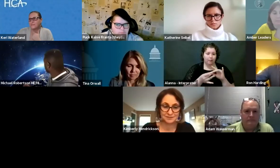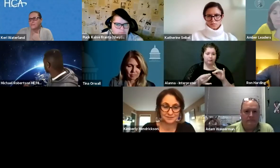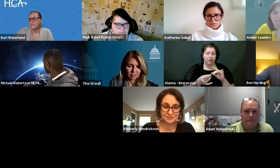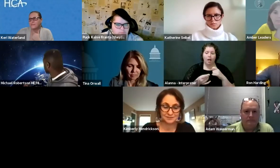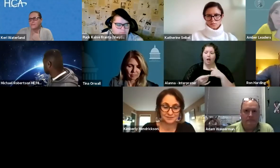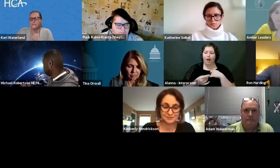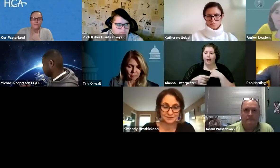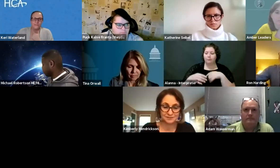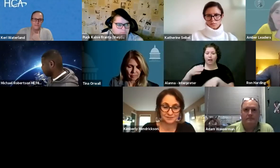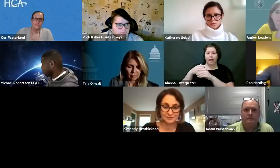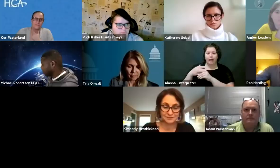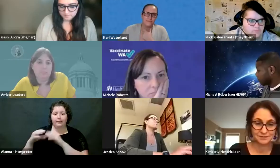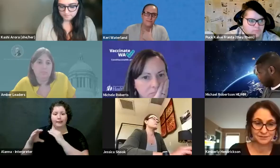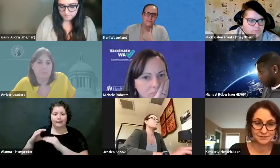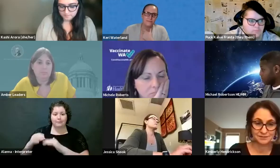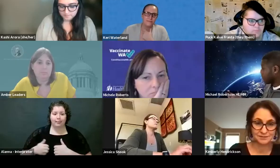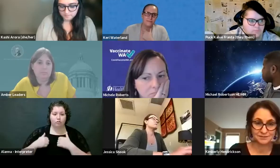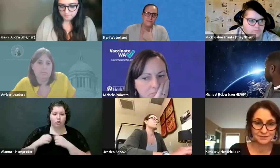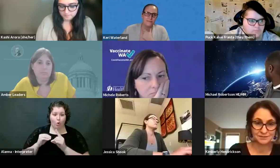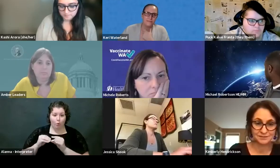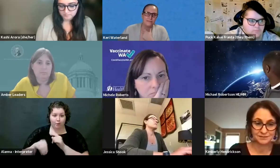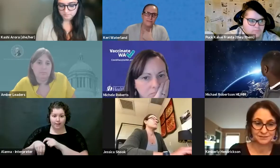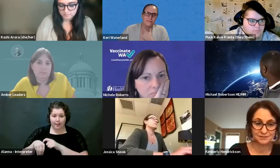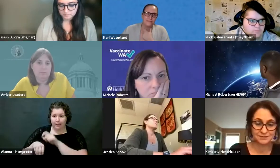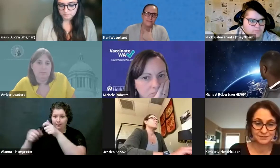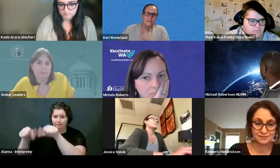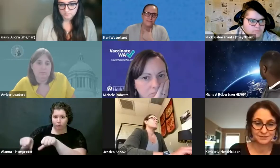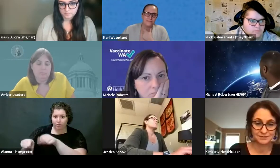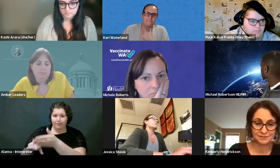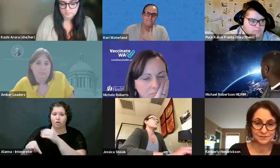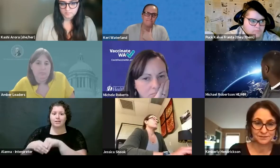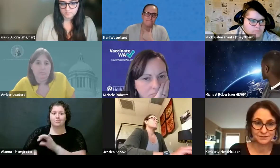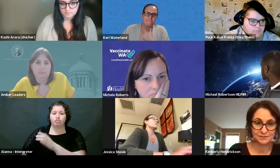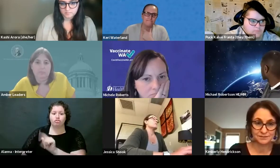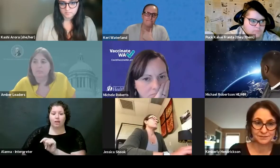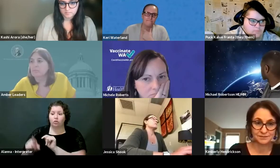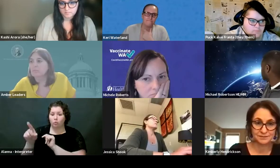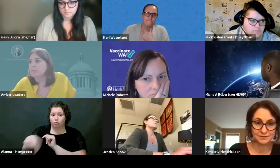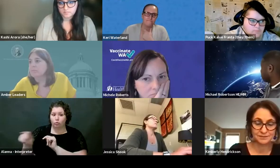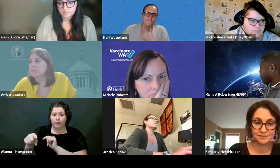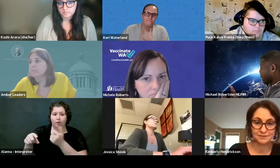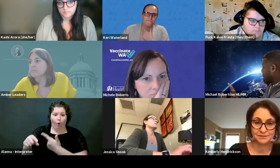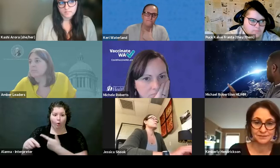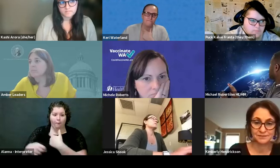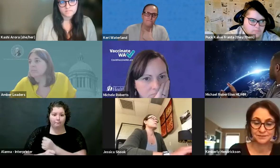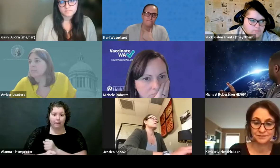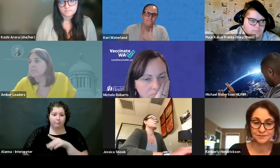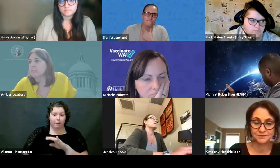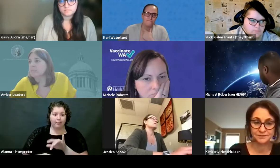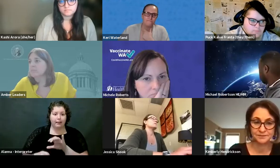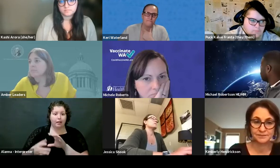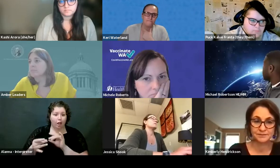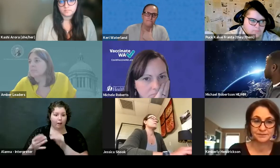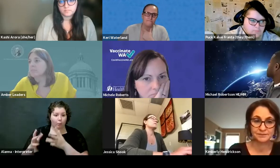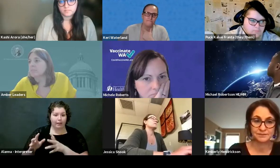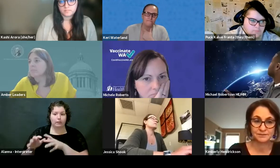one more time. So if you can, please send your written comments to that address. CRIS committee members, a correction to something I